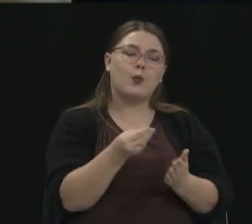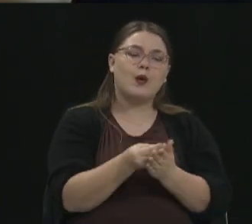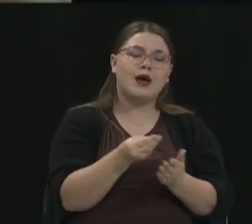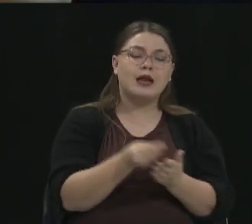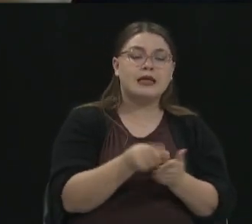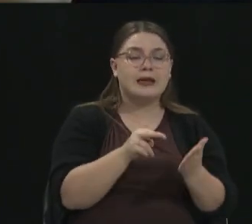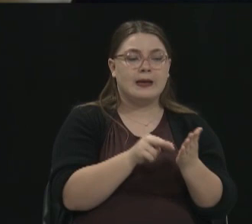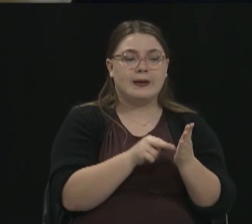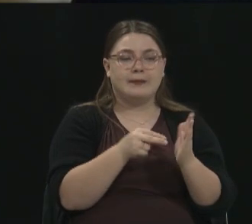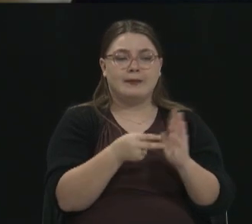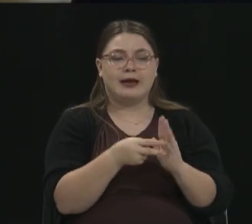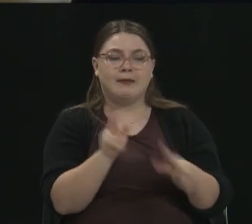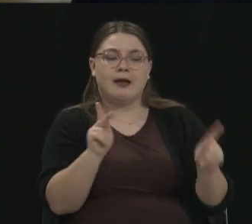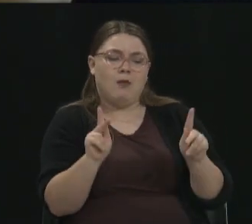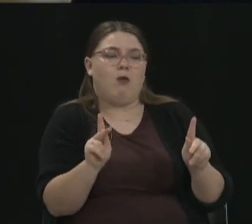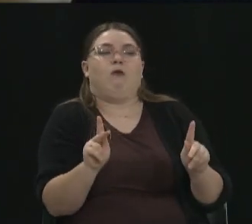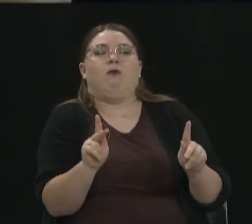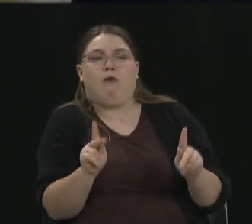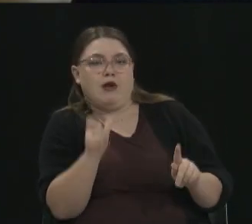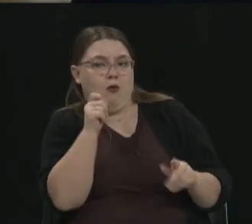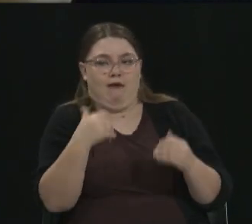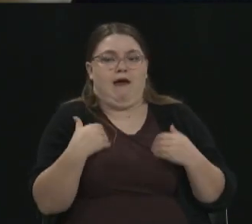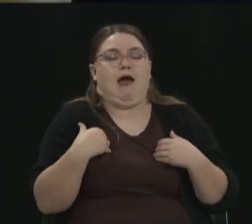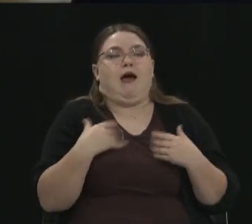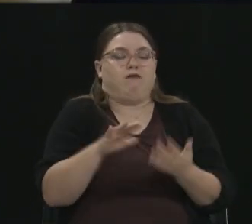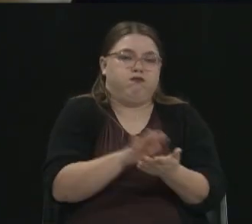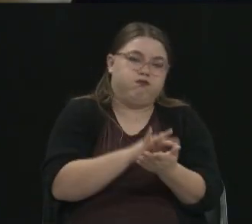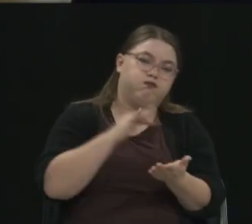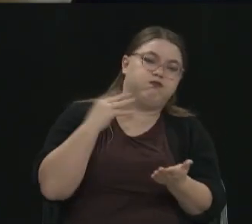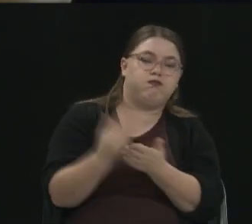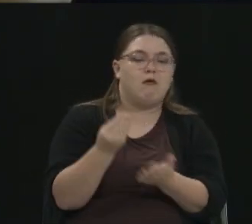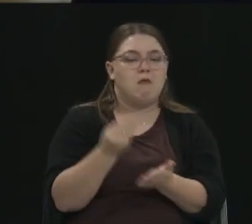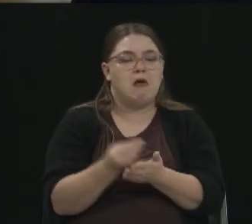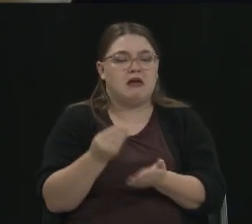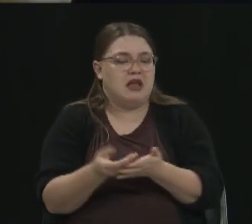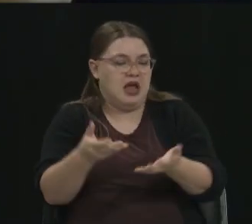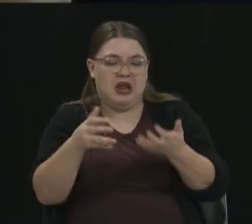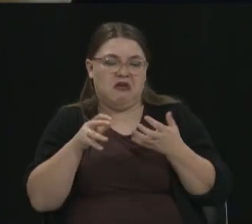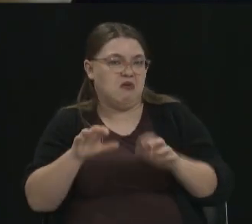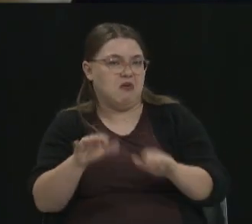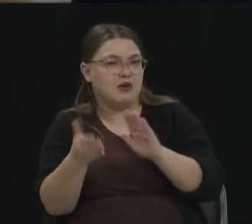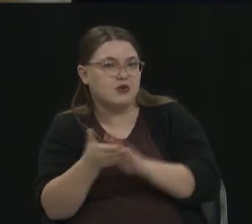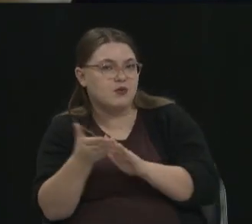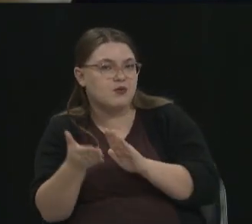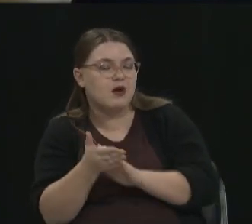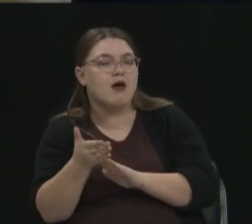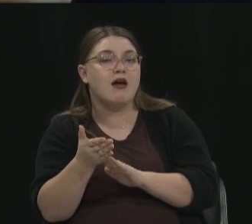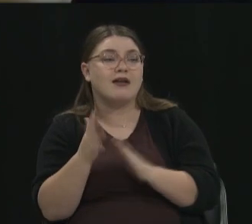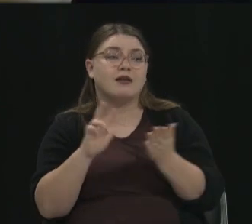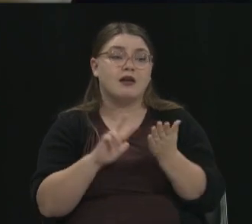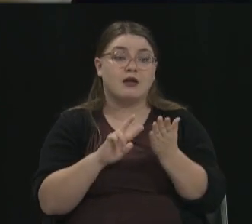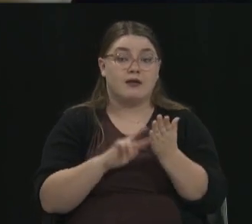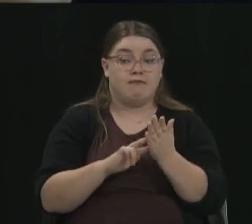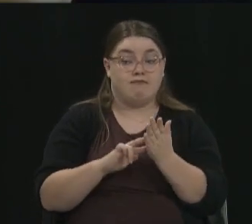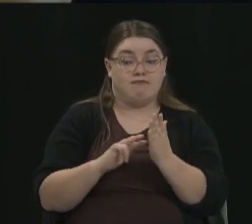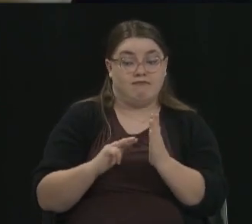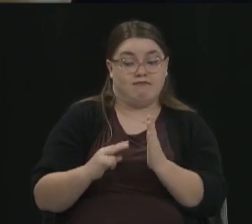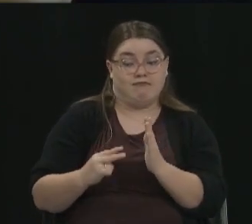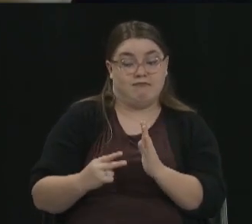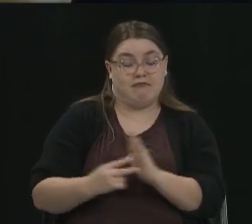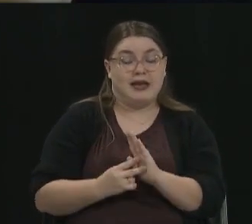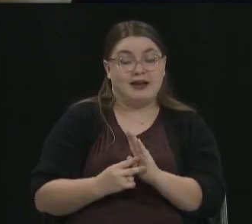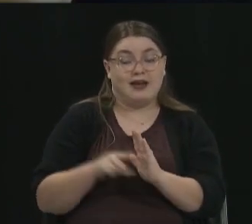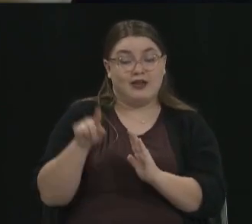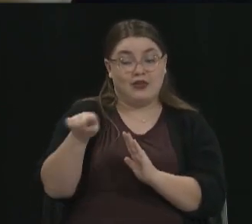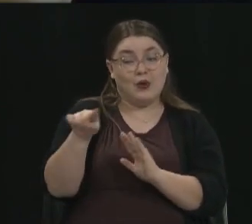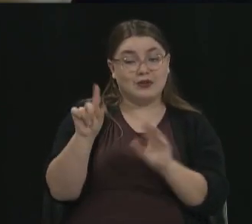from running and may advantage others that maybe are not representing the interests of the whole.